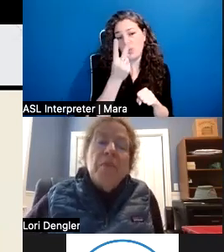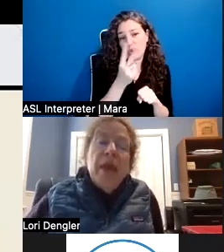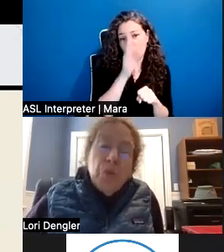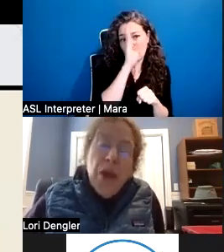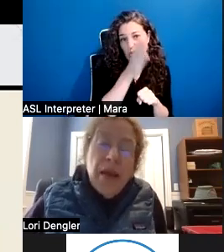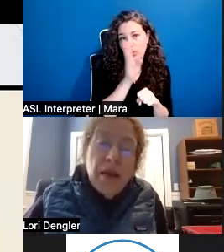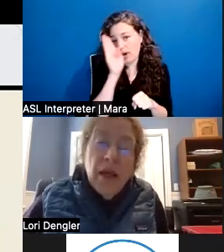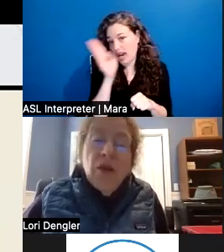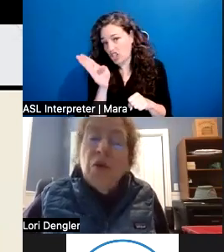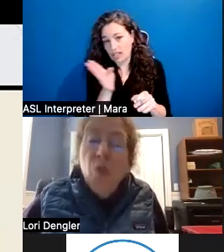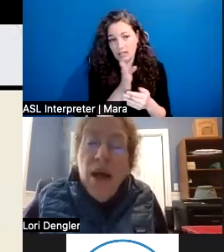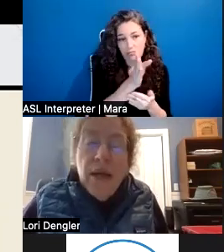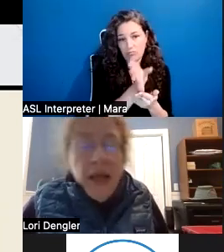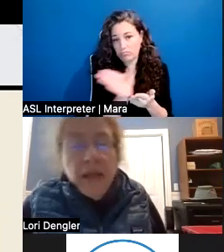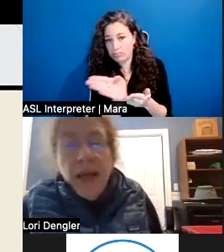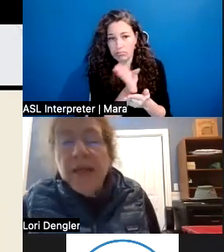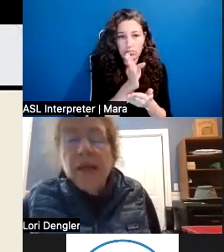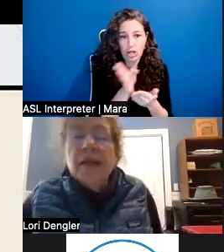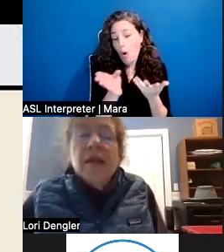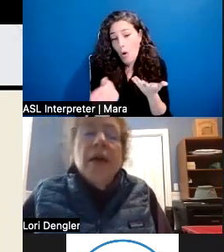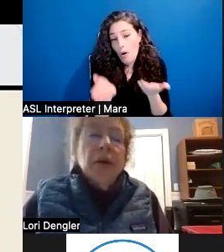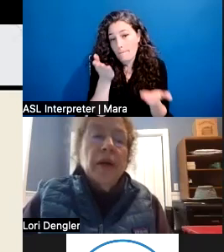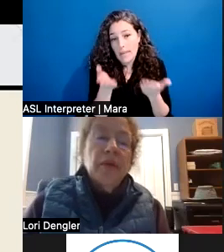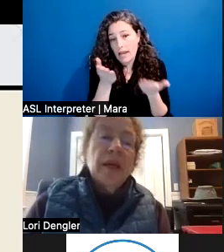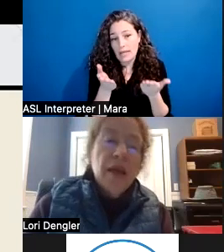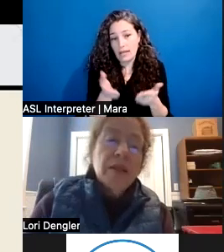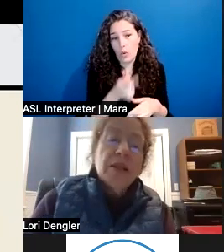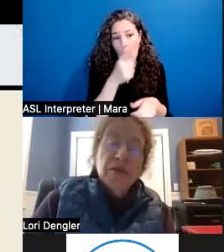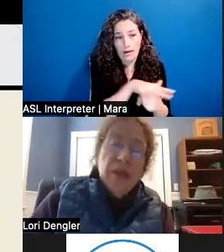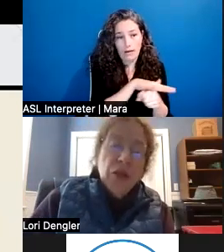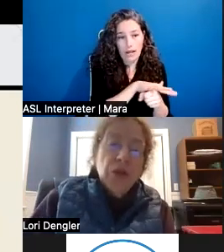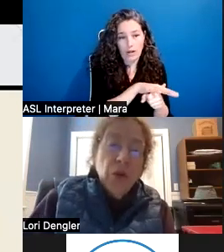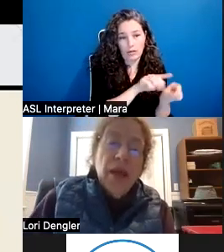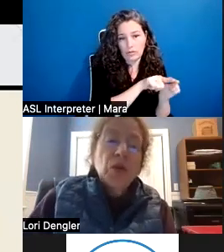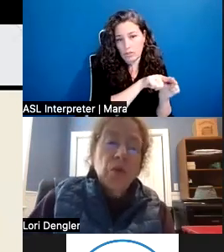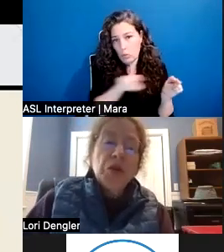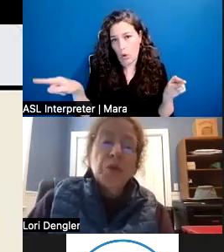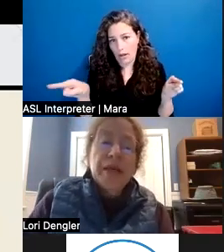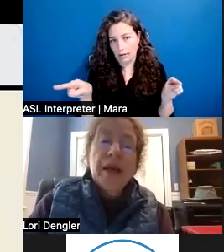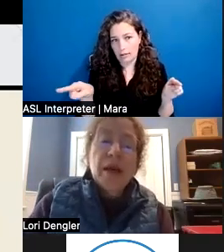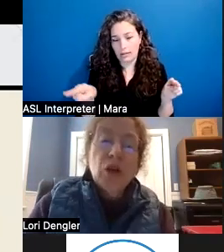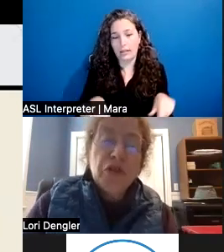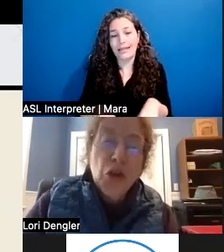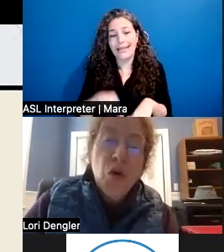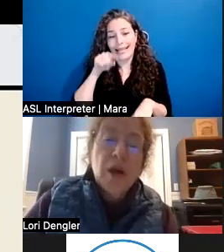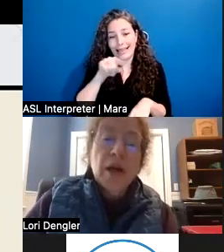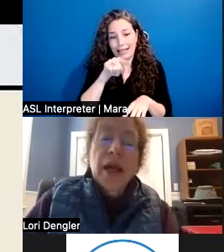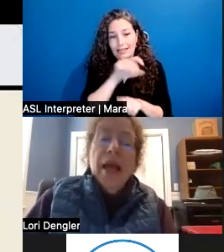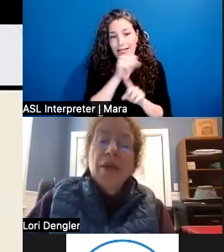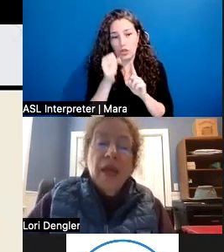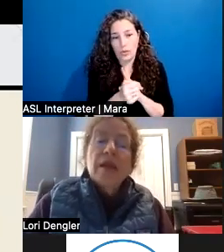may break from one end and head to the other. In the case of this earthquake, the rupture began